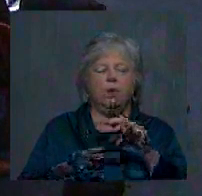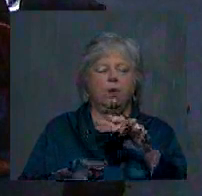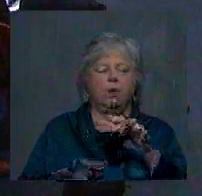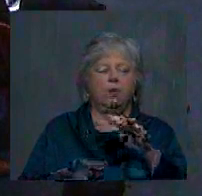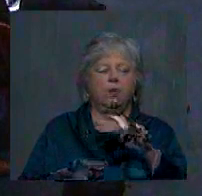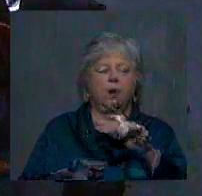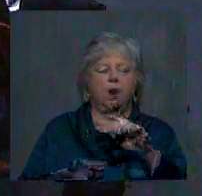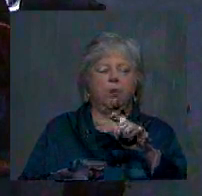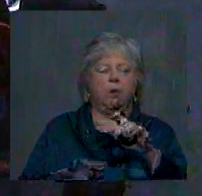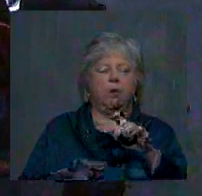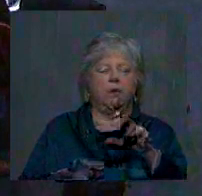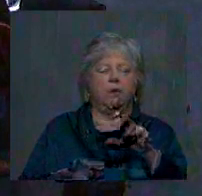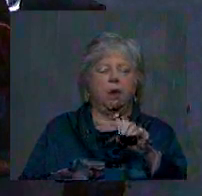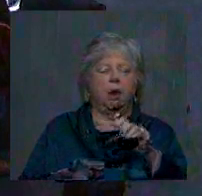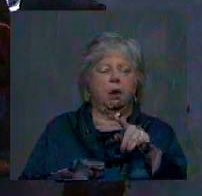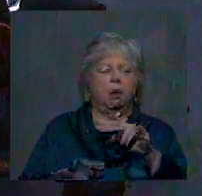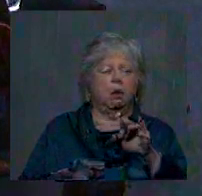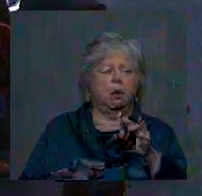pull that up.